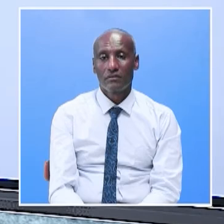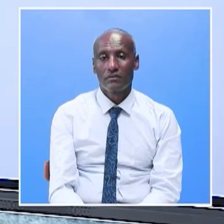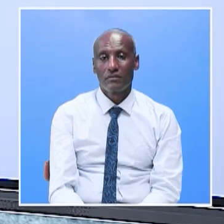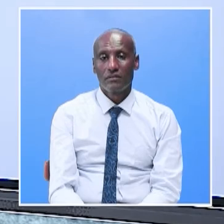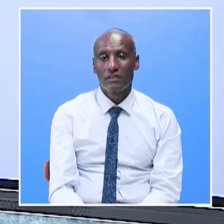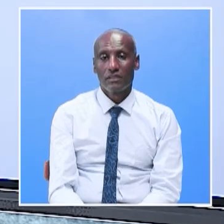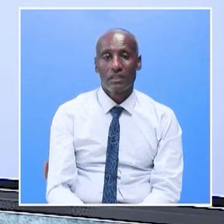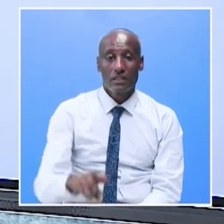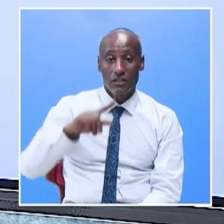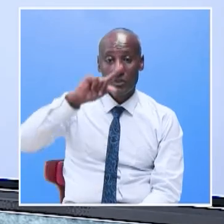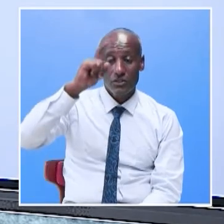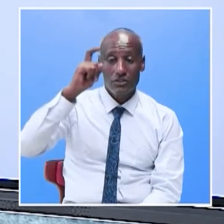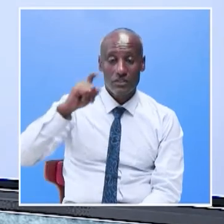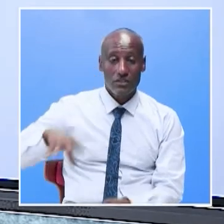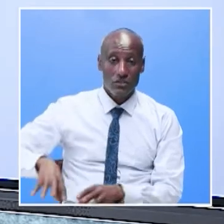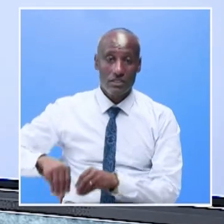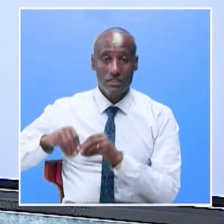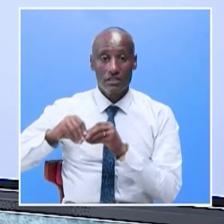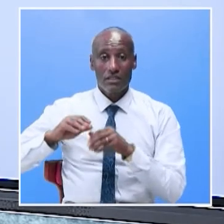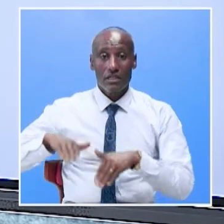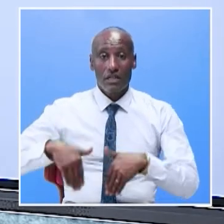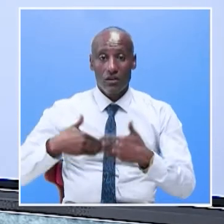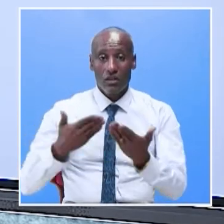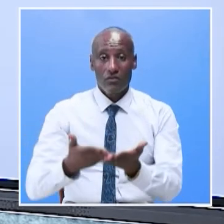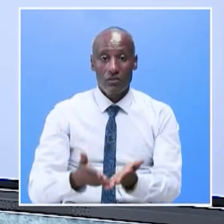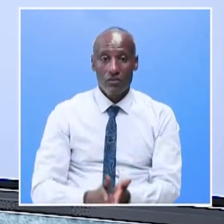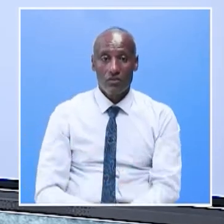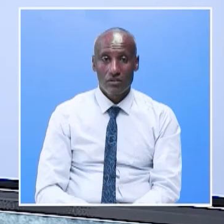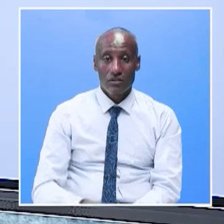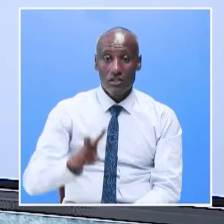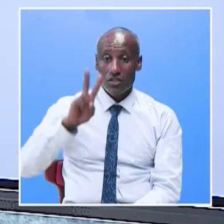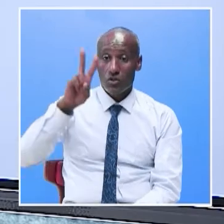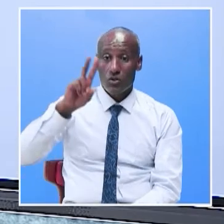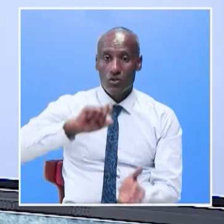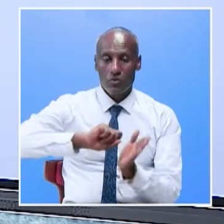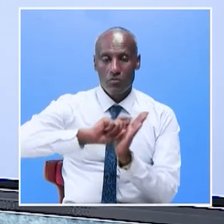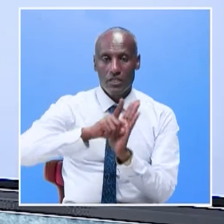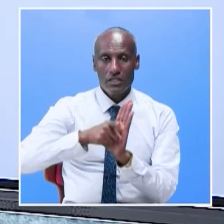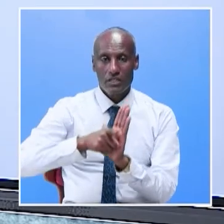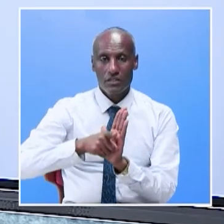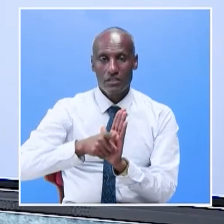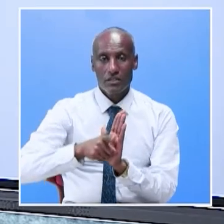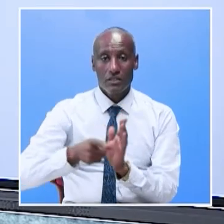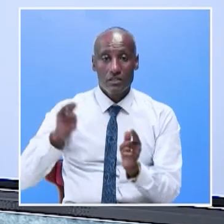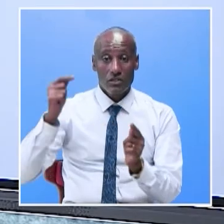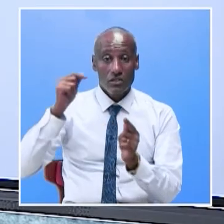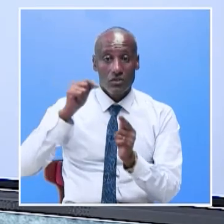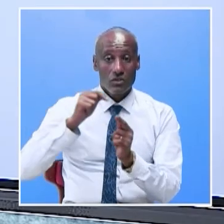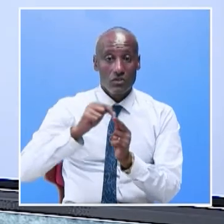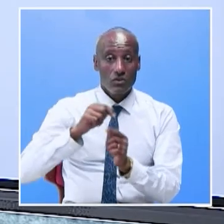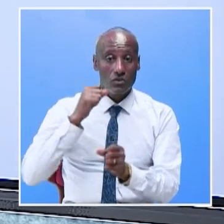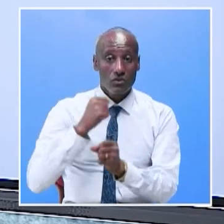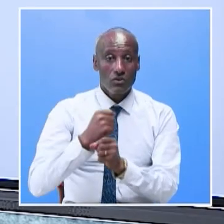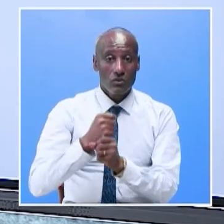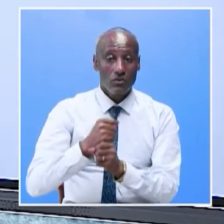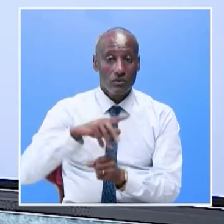your questions. Students, let me give you 2 minutes for each questions. Let me read